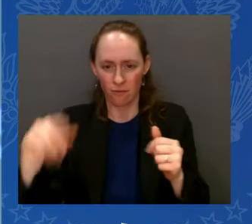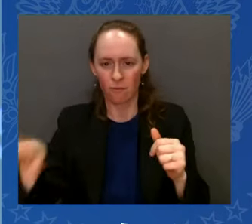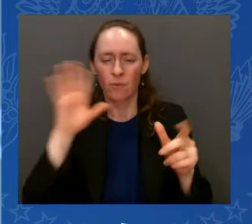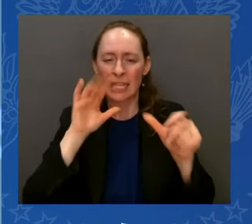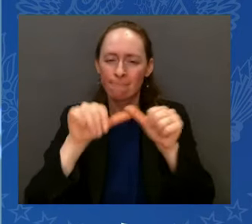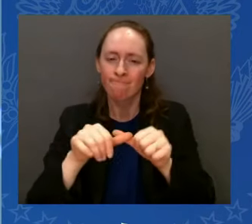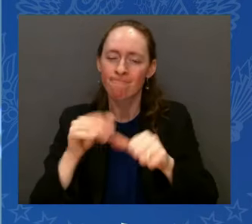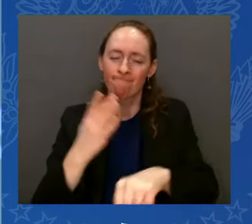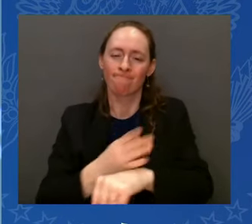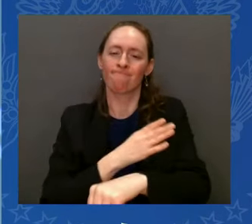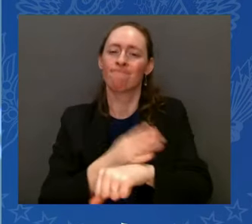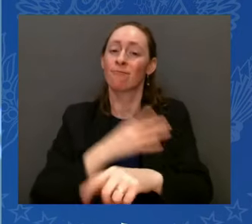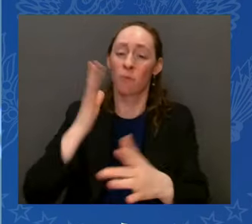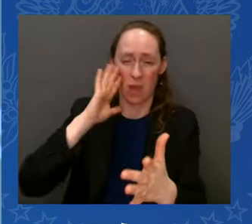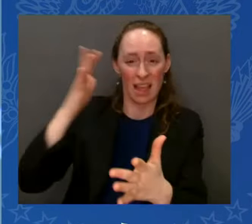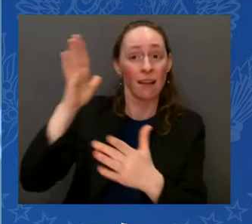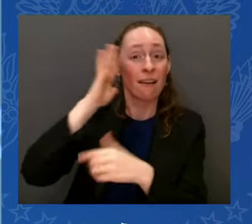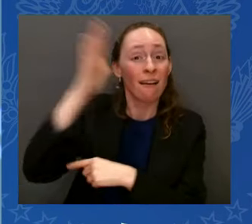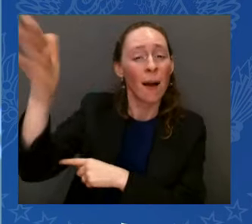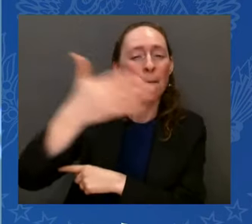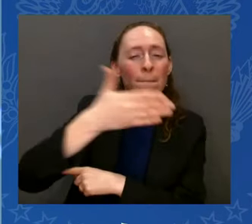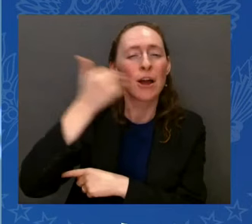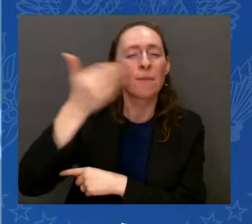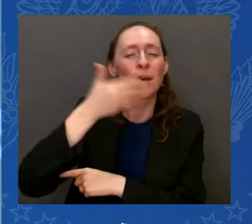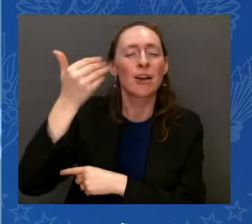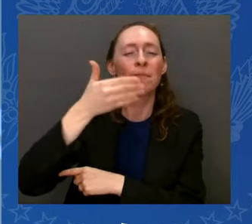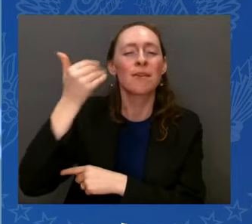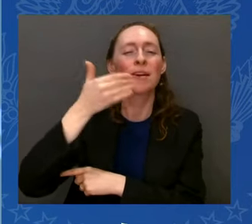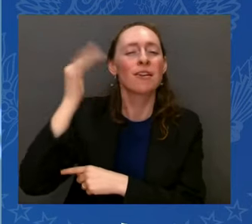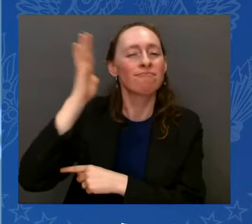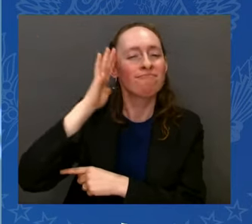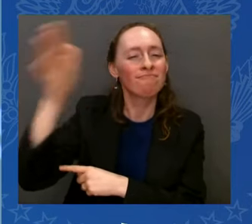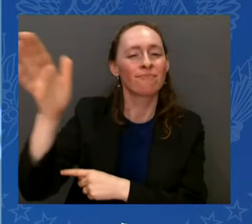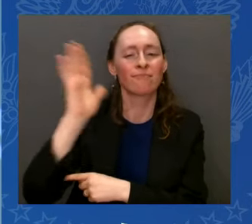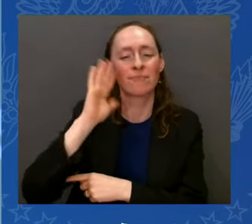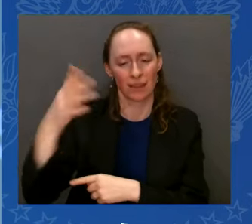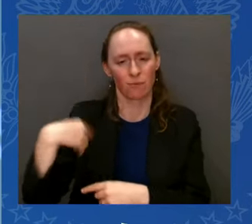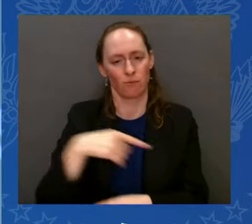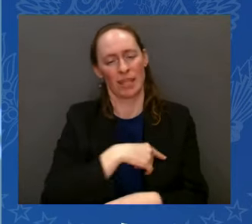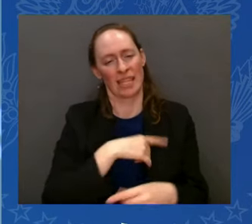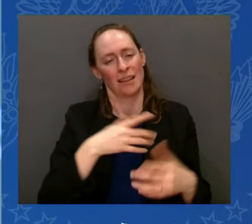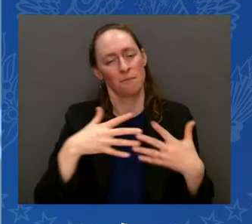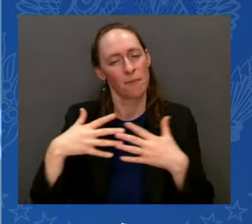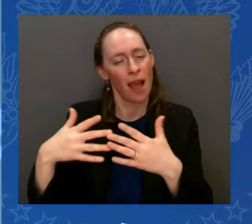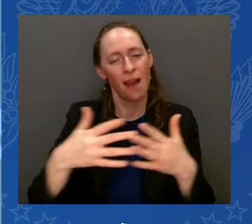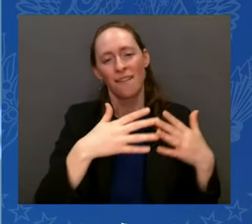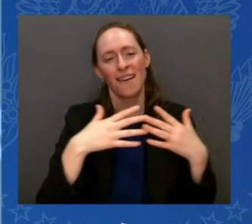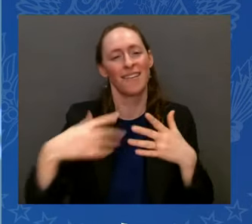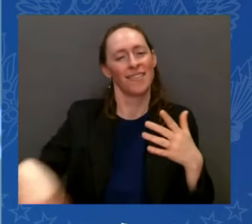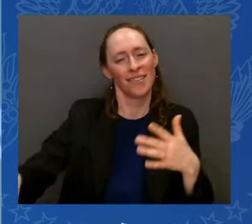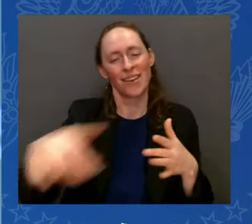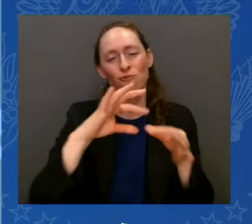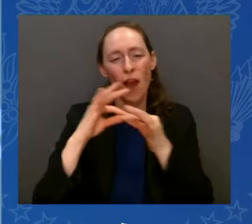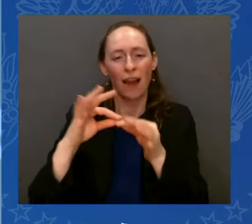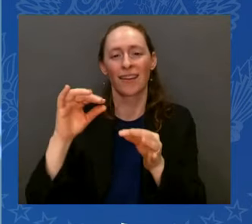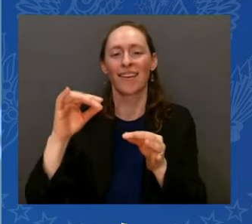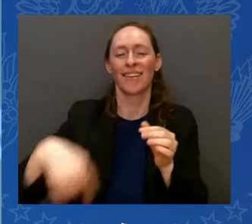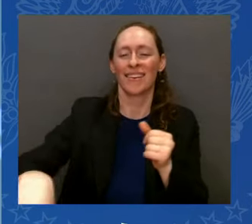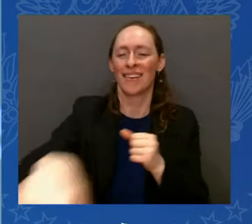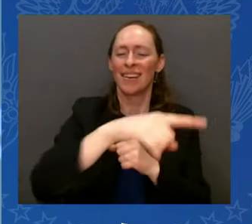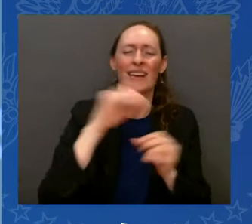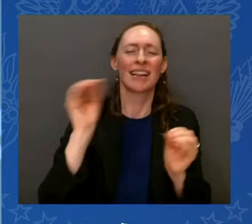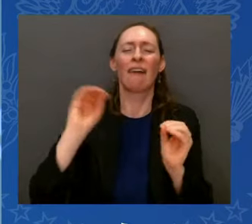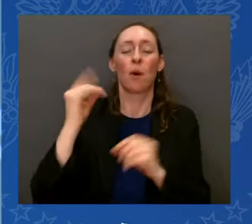nothing. I mean this sincerely. There's nothing we can't do. We're the only nation in the world that's come out of